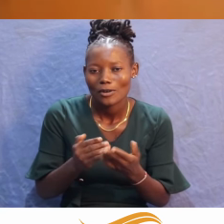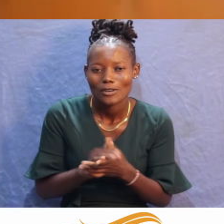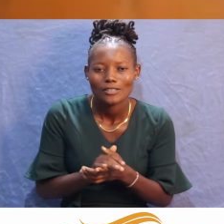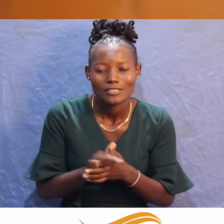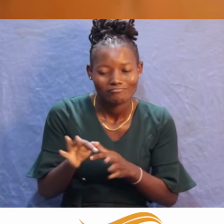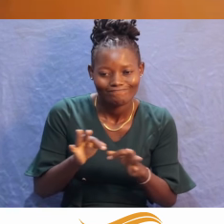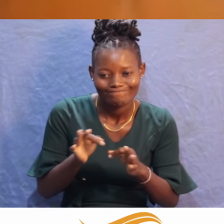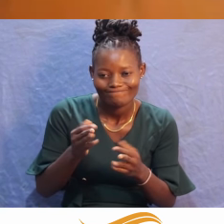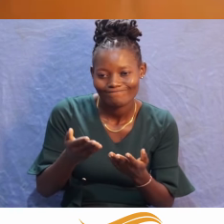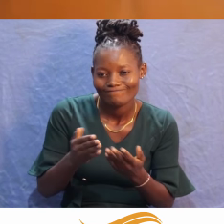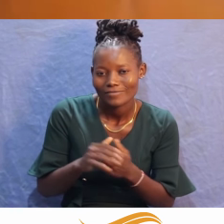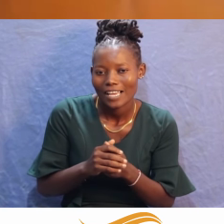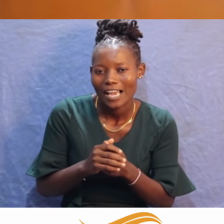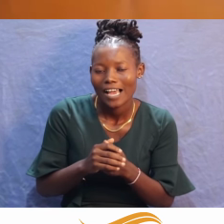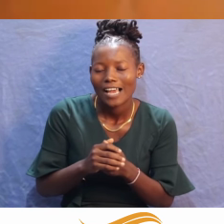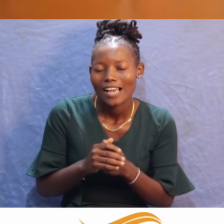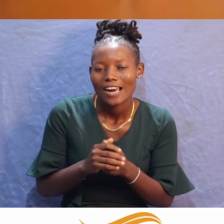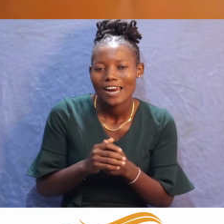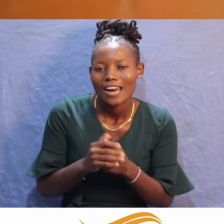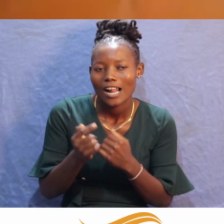here, and I'll give you a little quick background